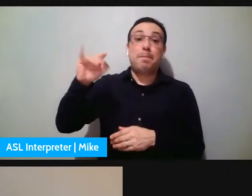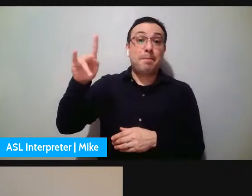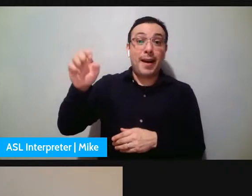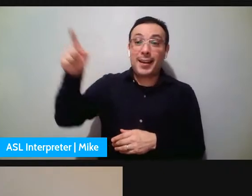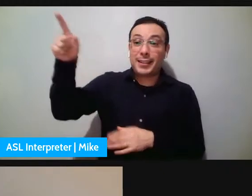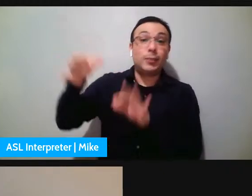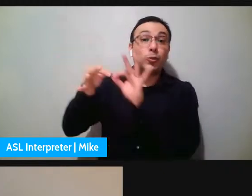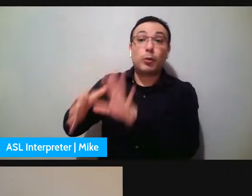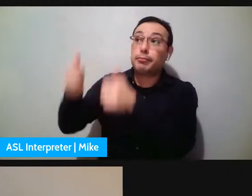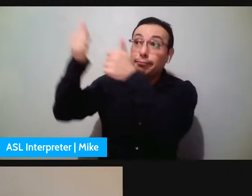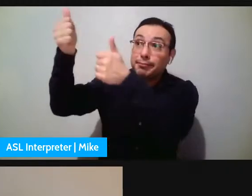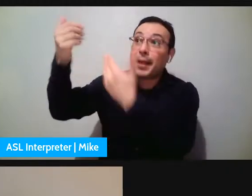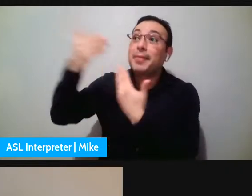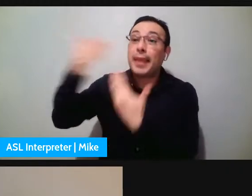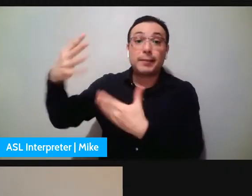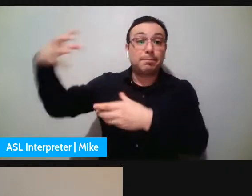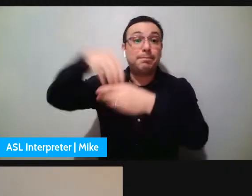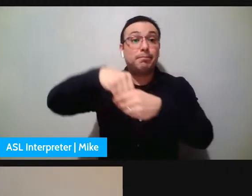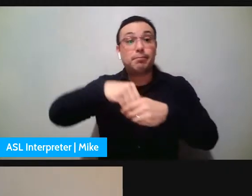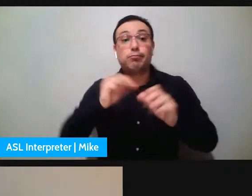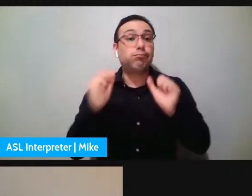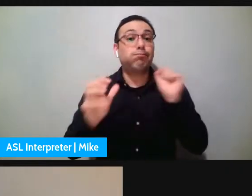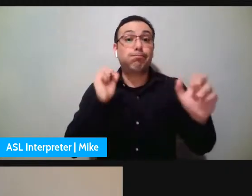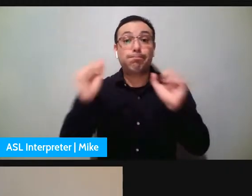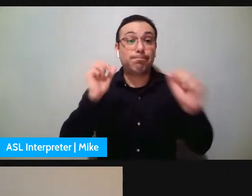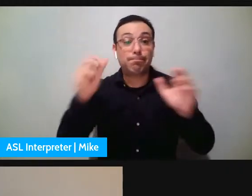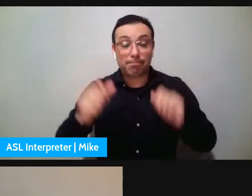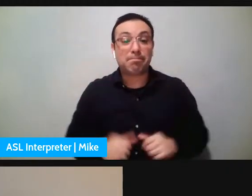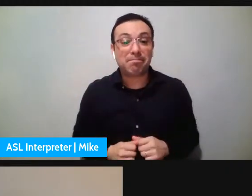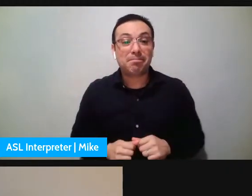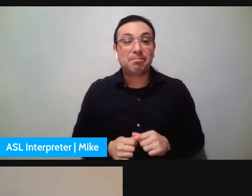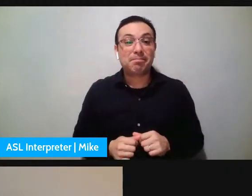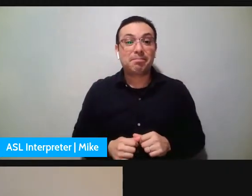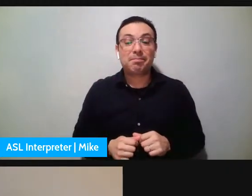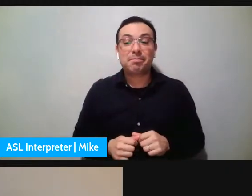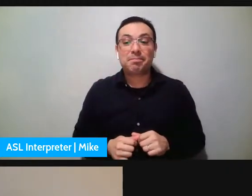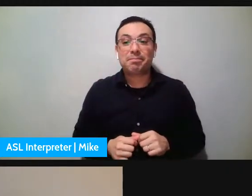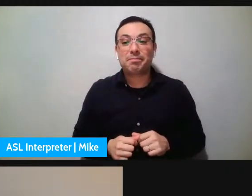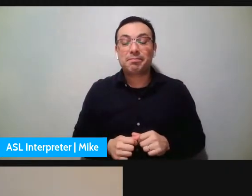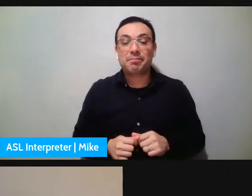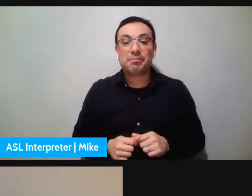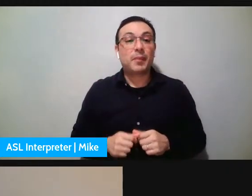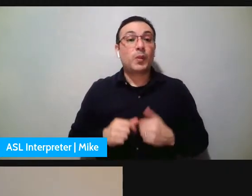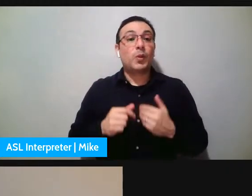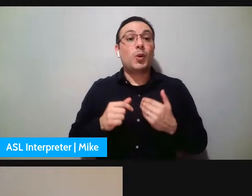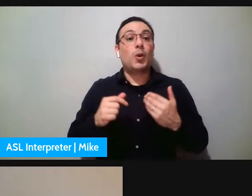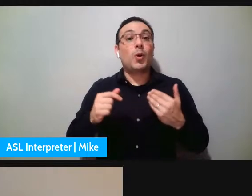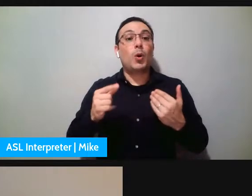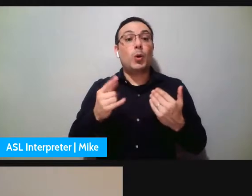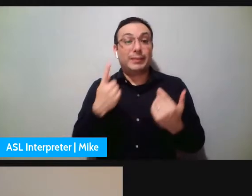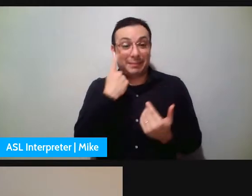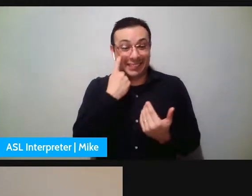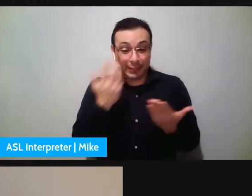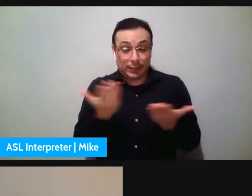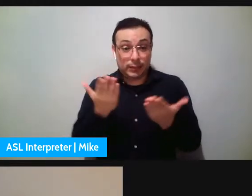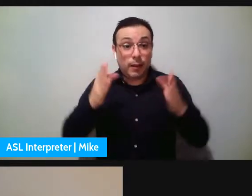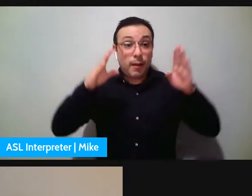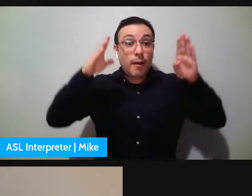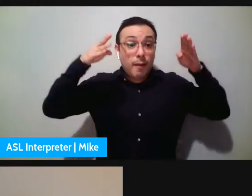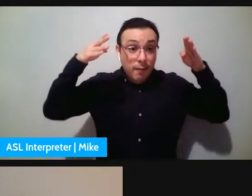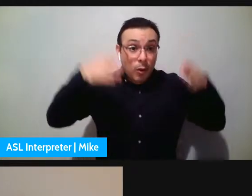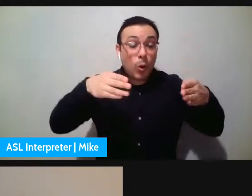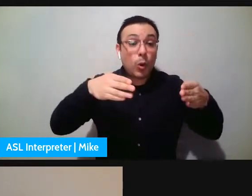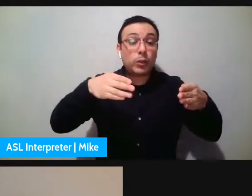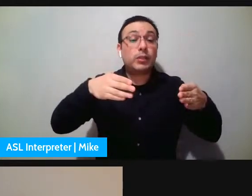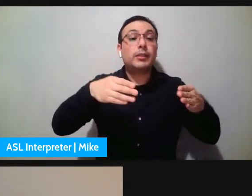appreciate you being a participant in this. We have been, like I said, focusing on health and wellness for this